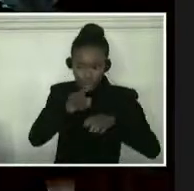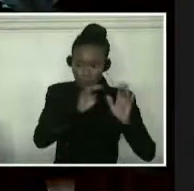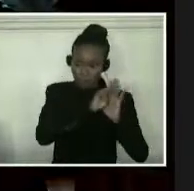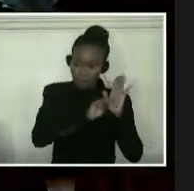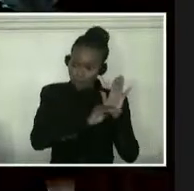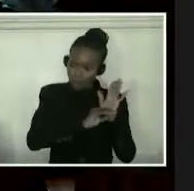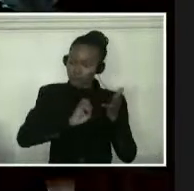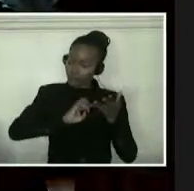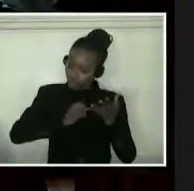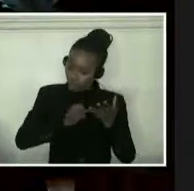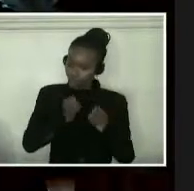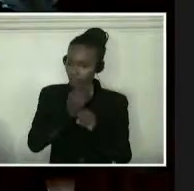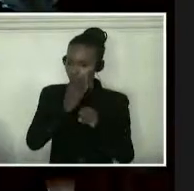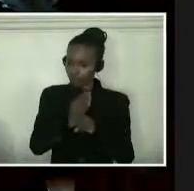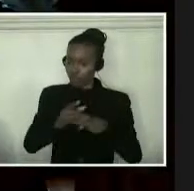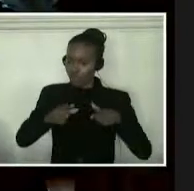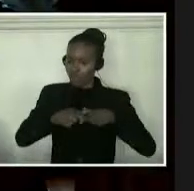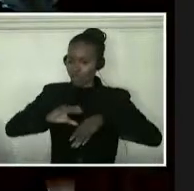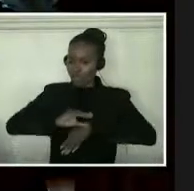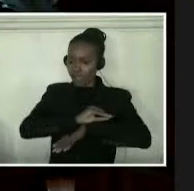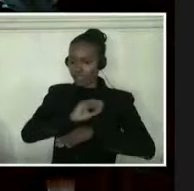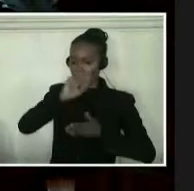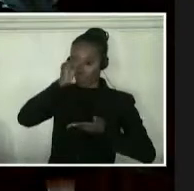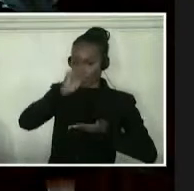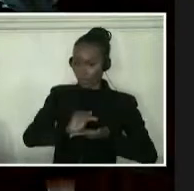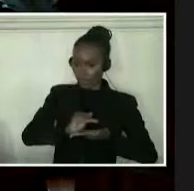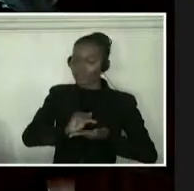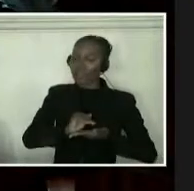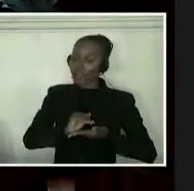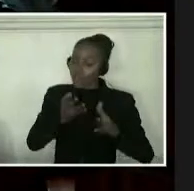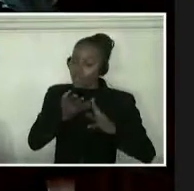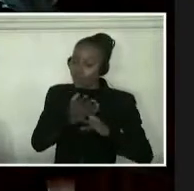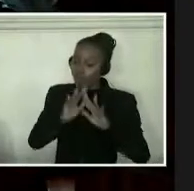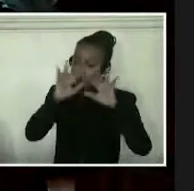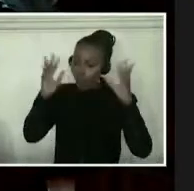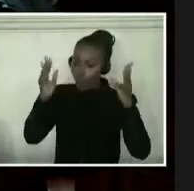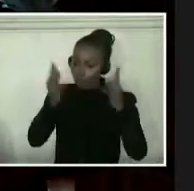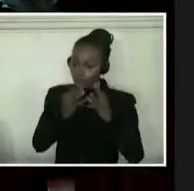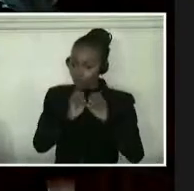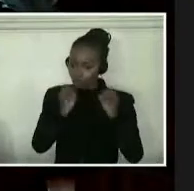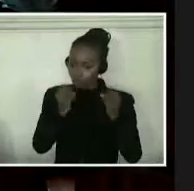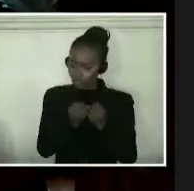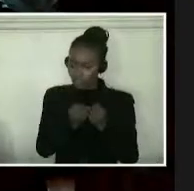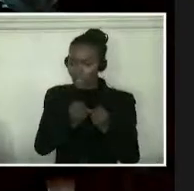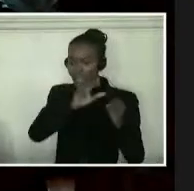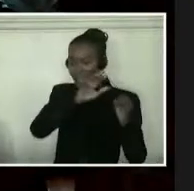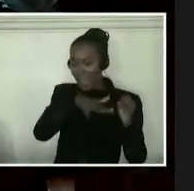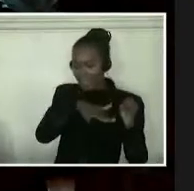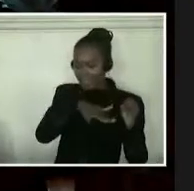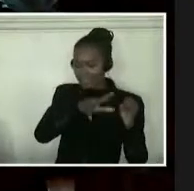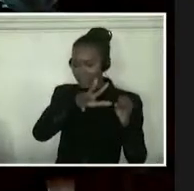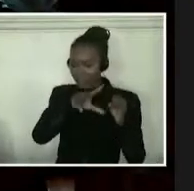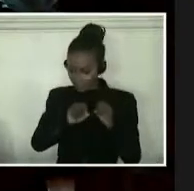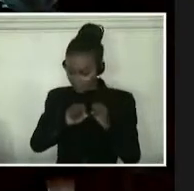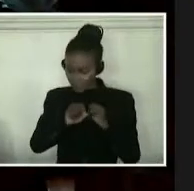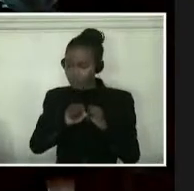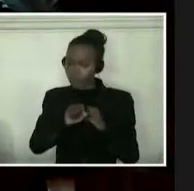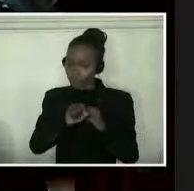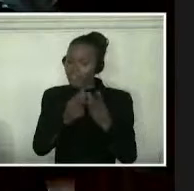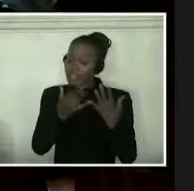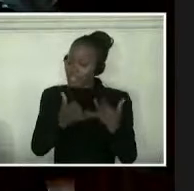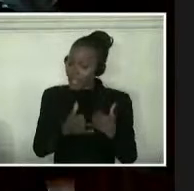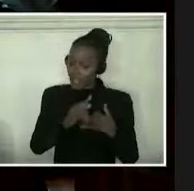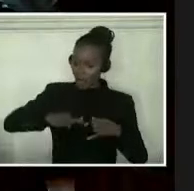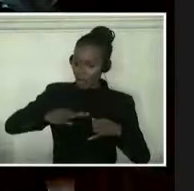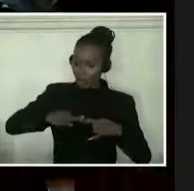cervical cancer through the world health organization 1970-90 strategy the strategy entails one getting 90 percent of girls